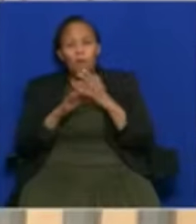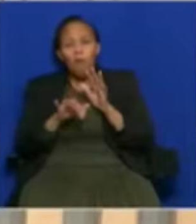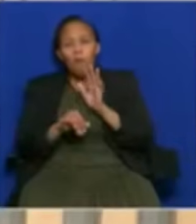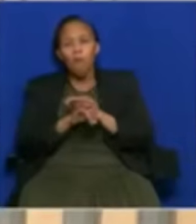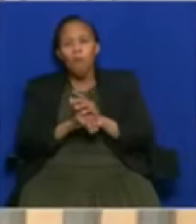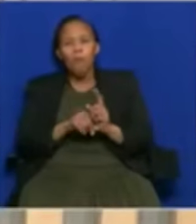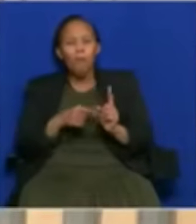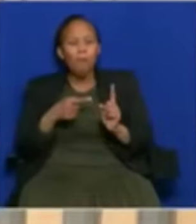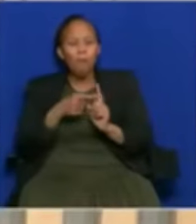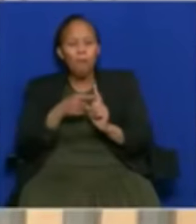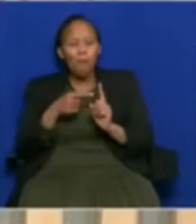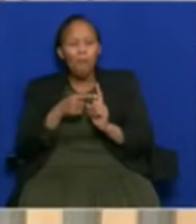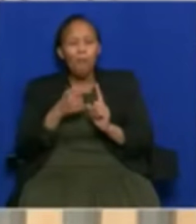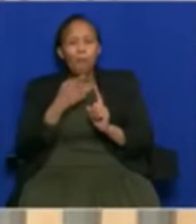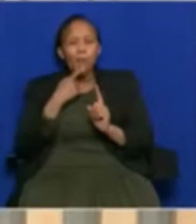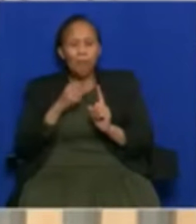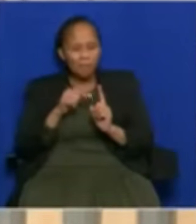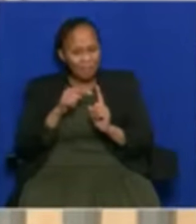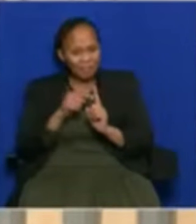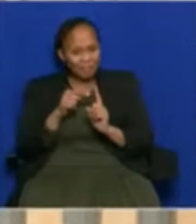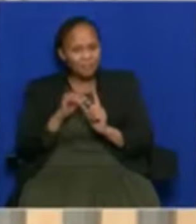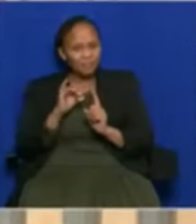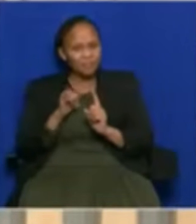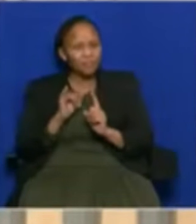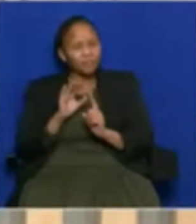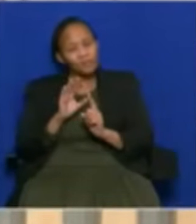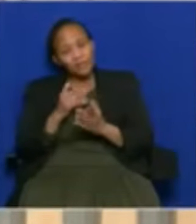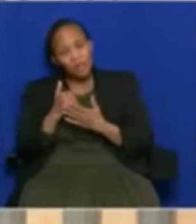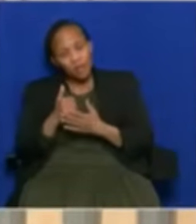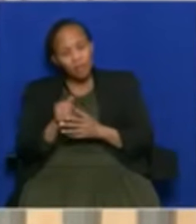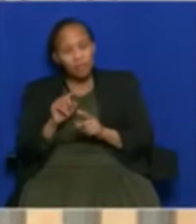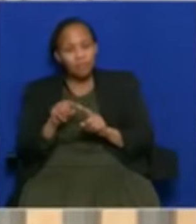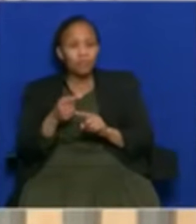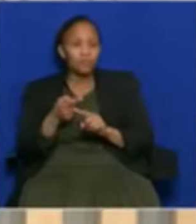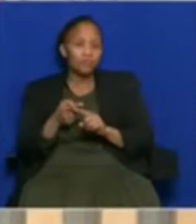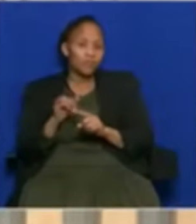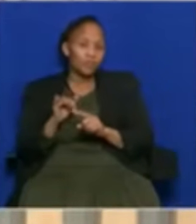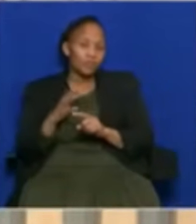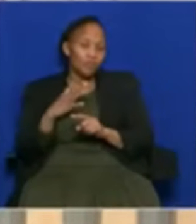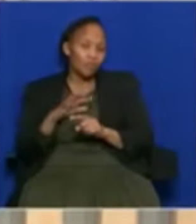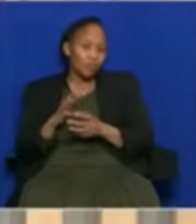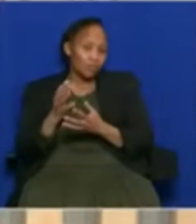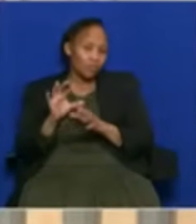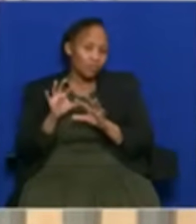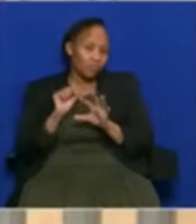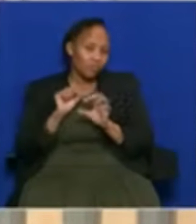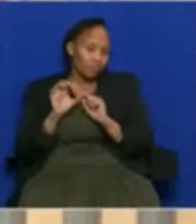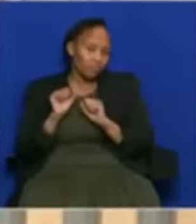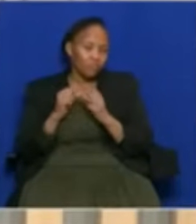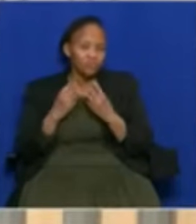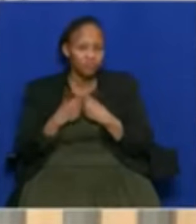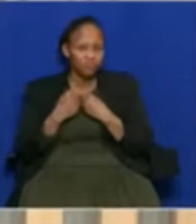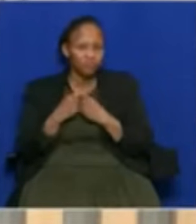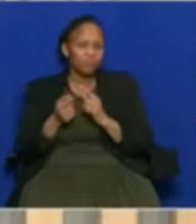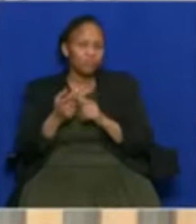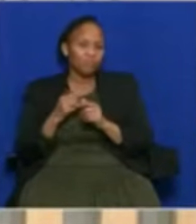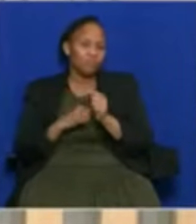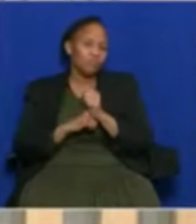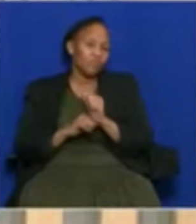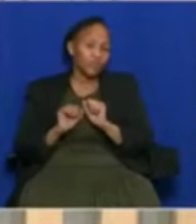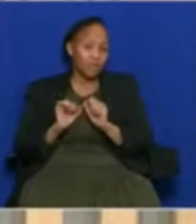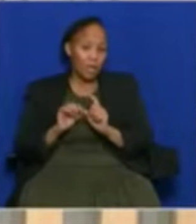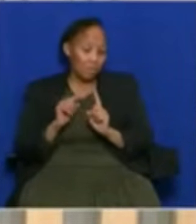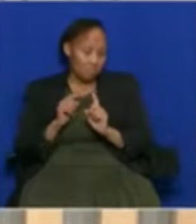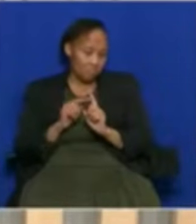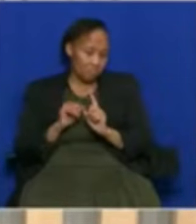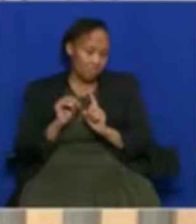to assist the accused should they want to retrieve anything from their offices. In circumstances where it